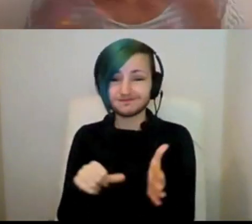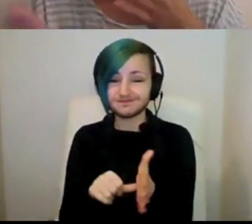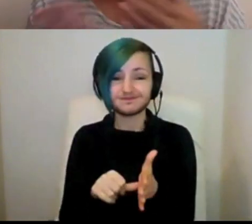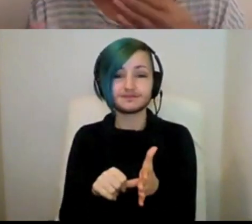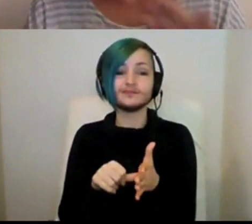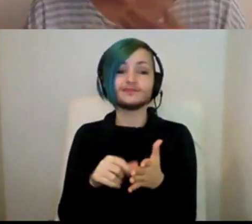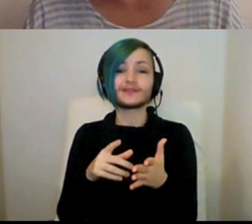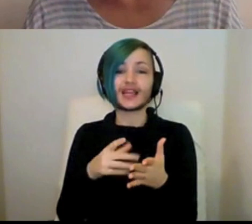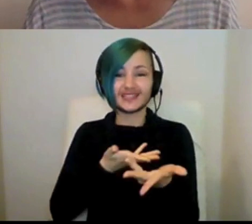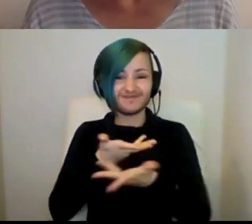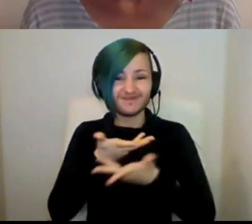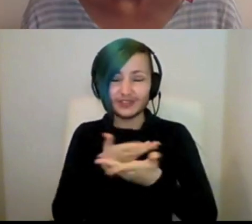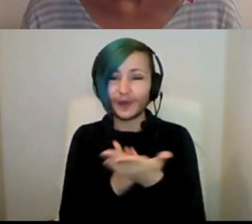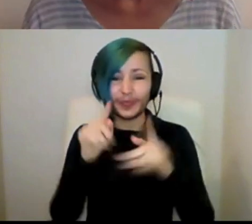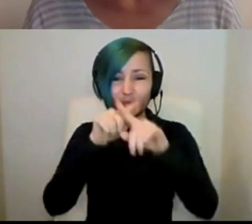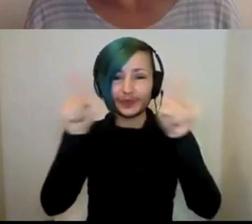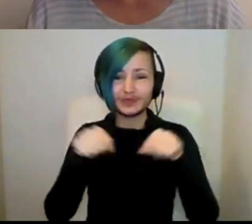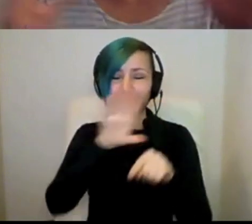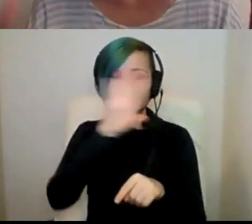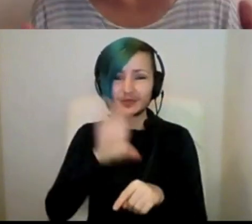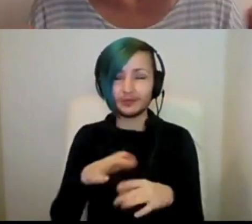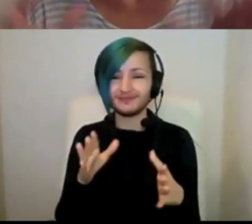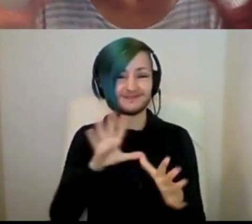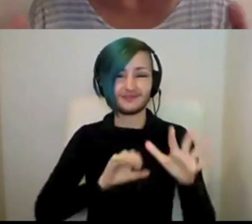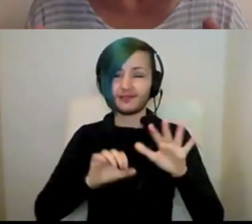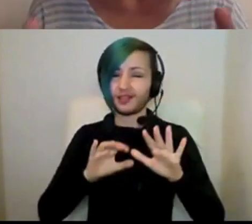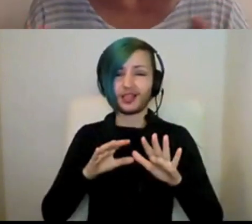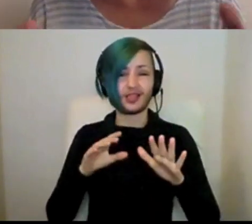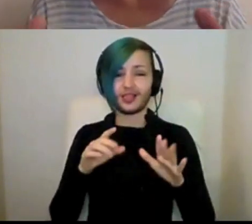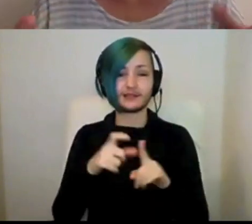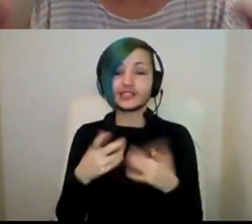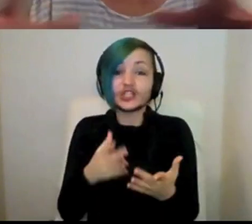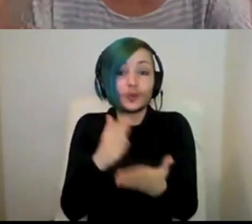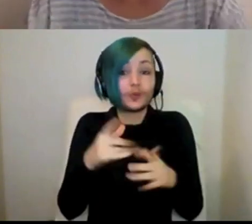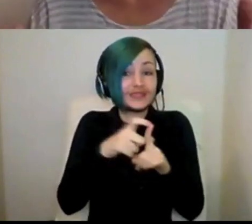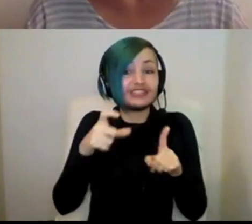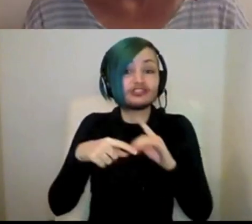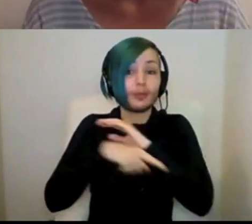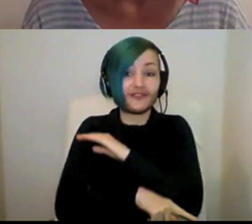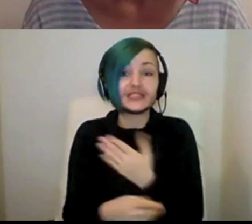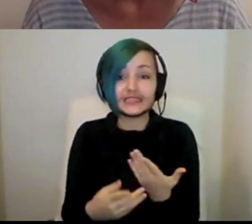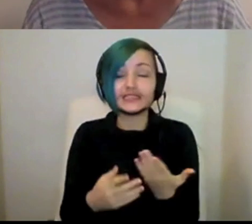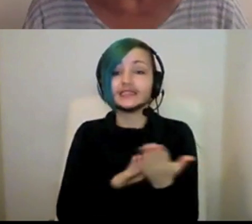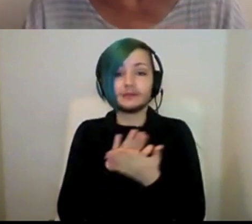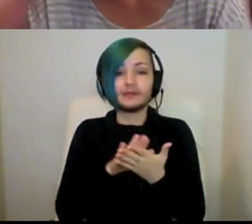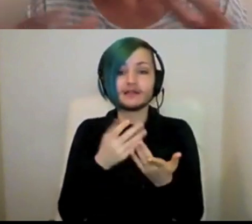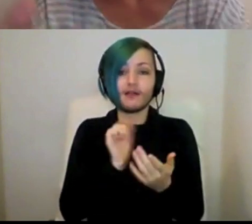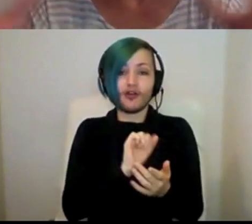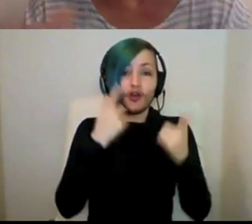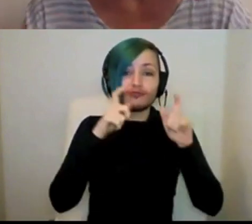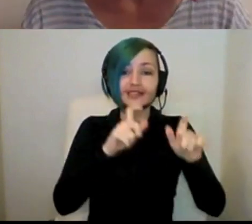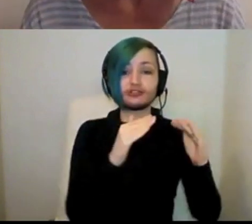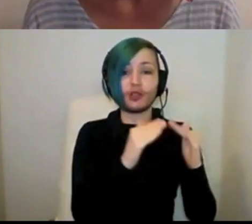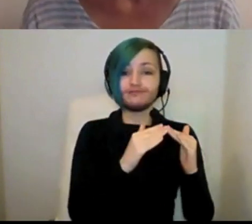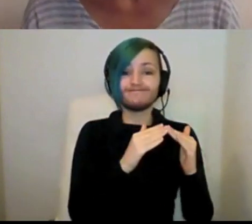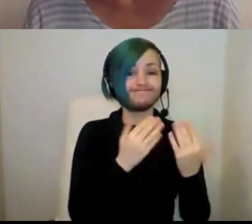struggles to interact. So not only does she sort of experience digital poverty in terms of, you know, that her residential home where she lives doesn't have all